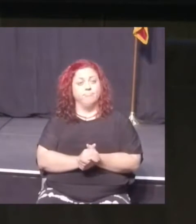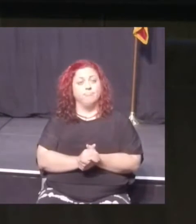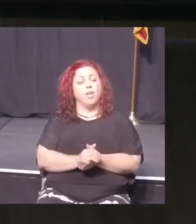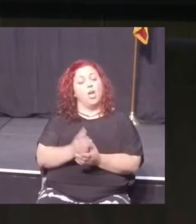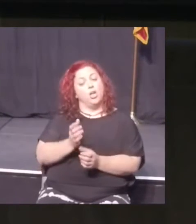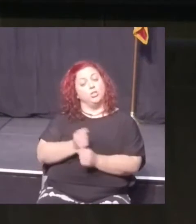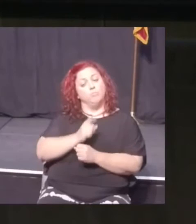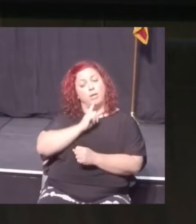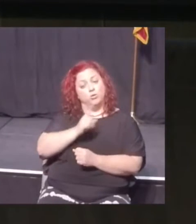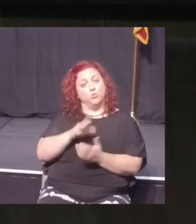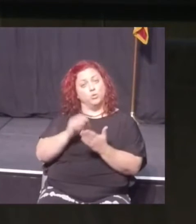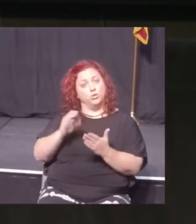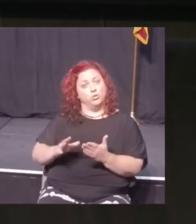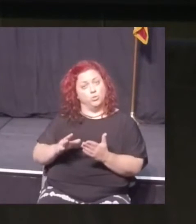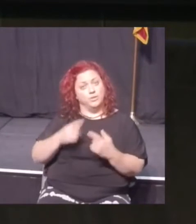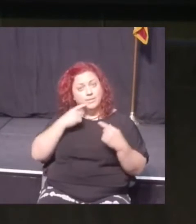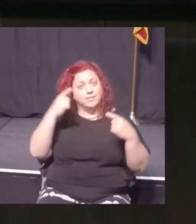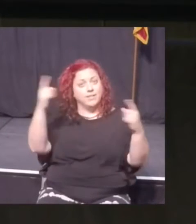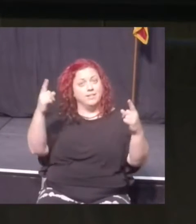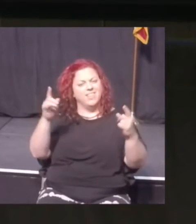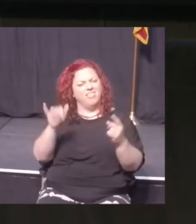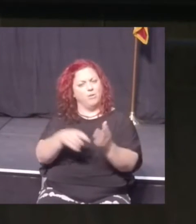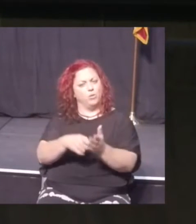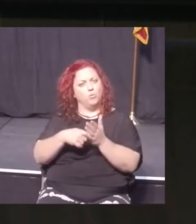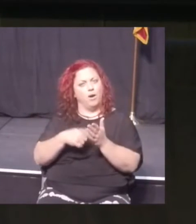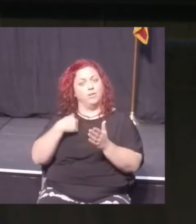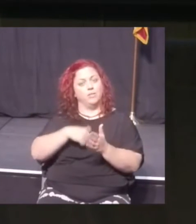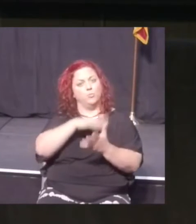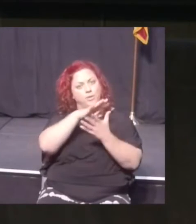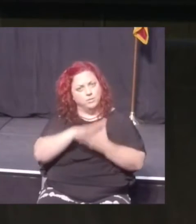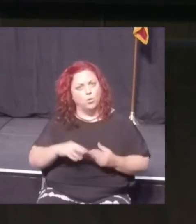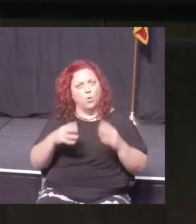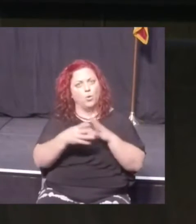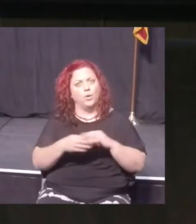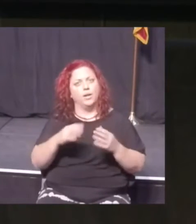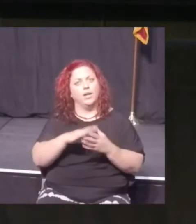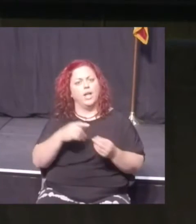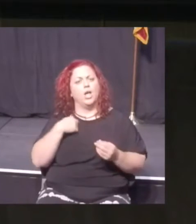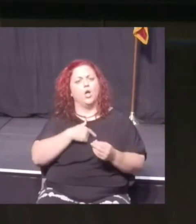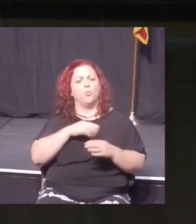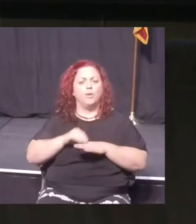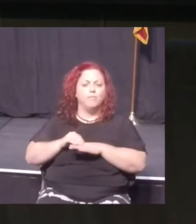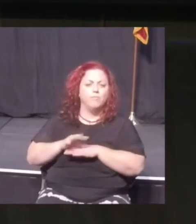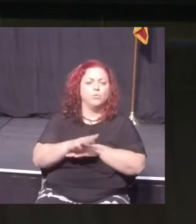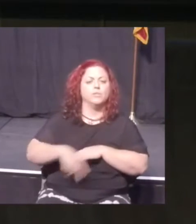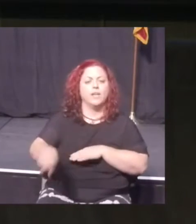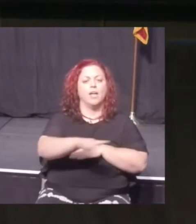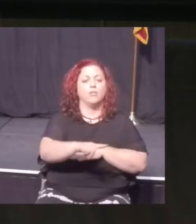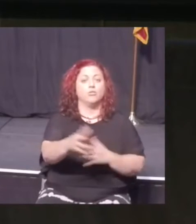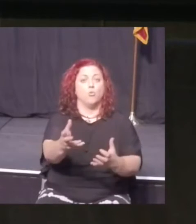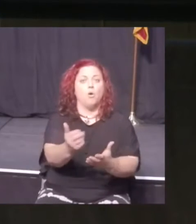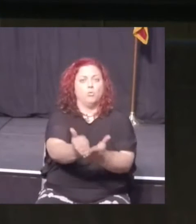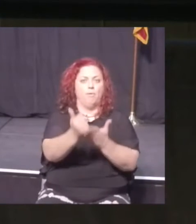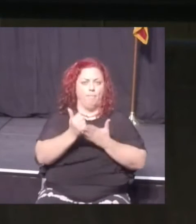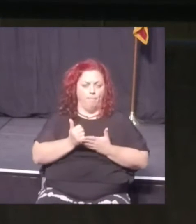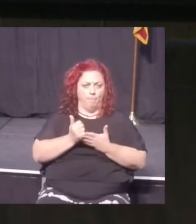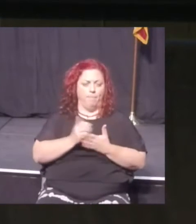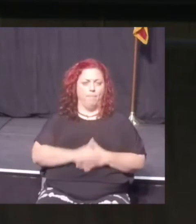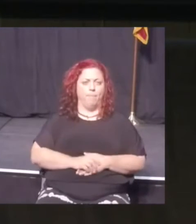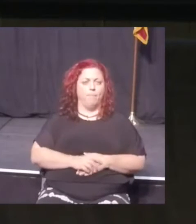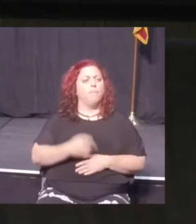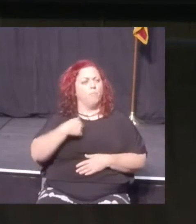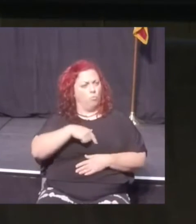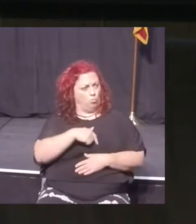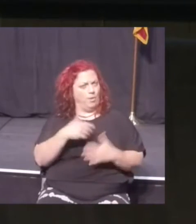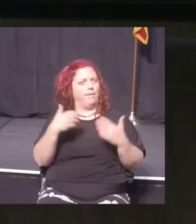Ensuring student success requires that we tell our story and inspire others to want to help us.